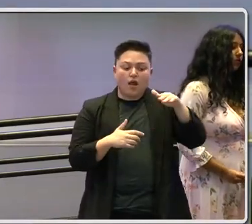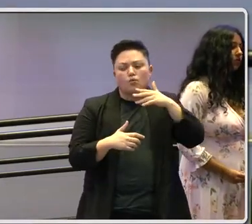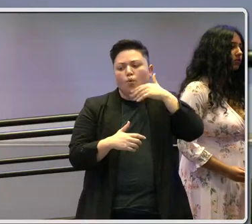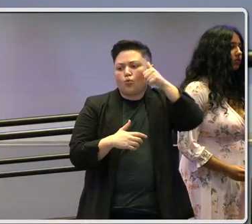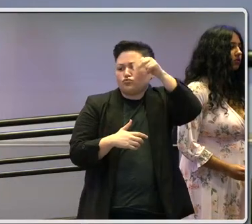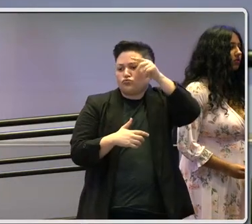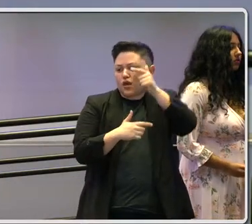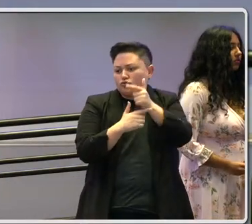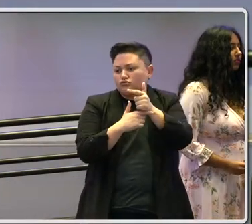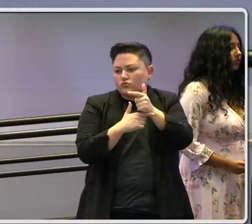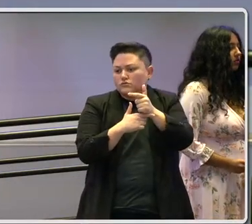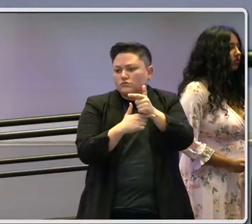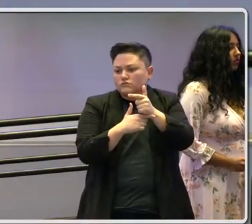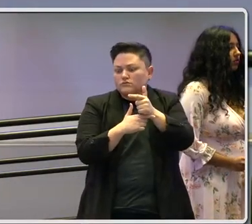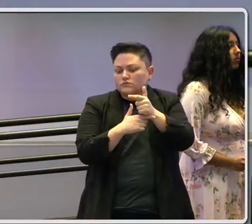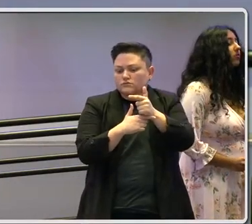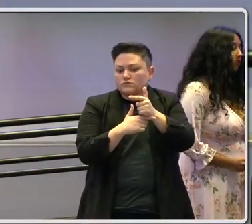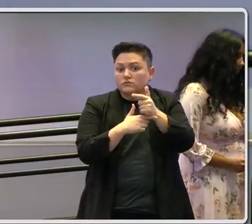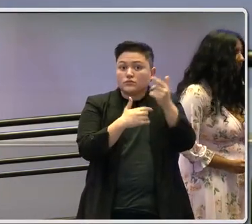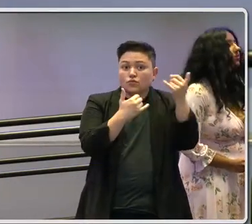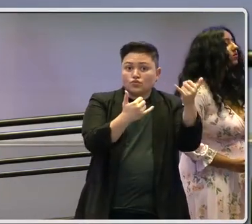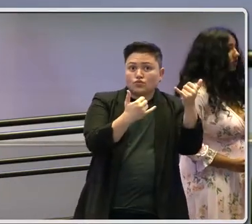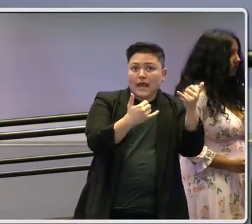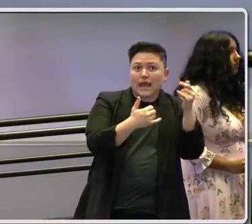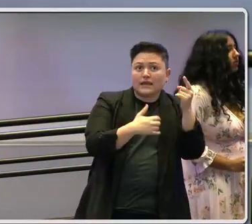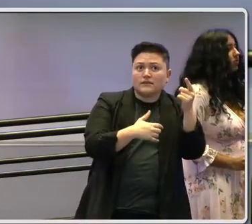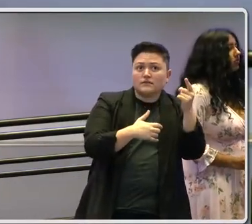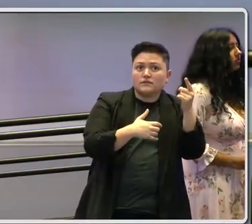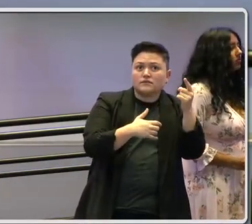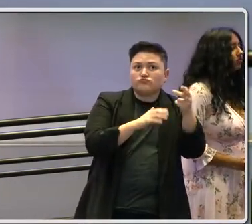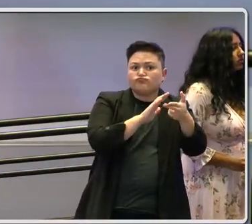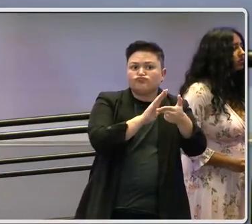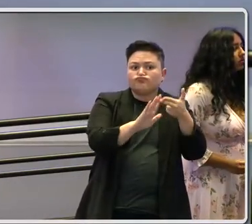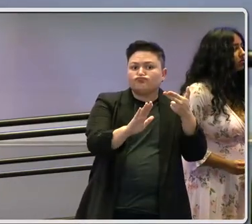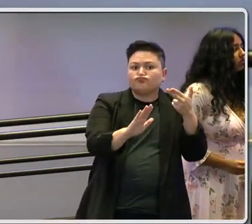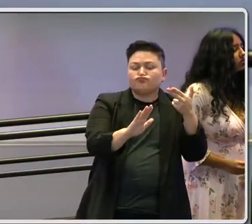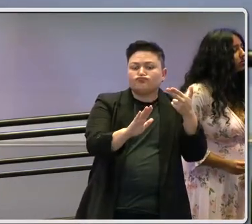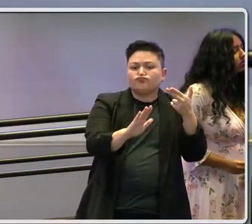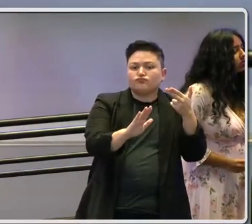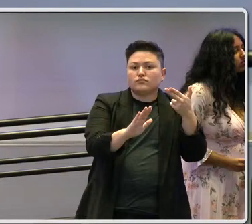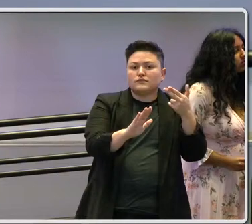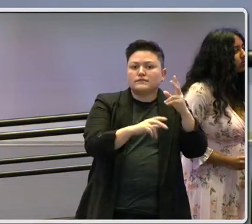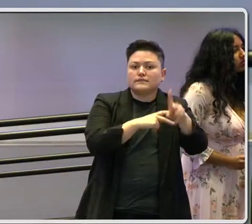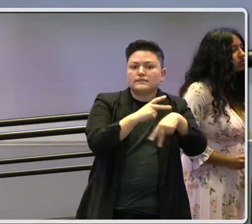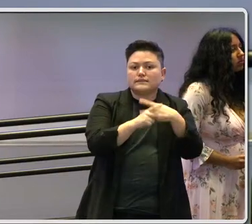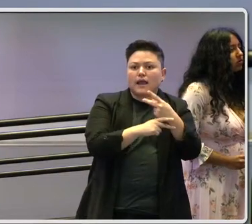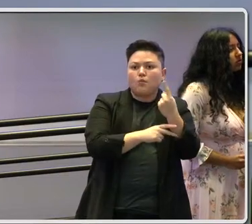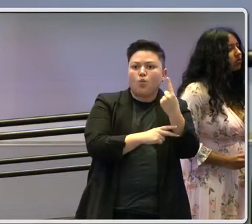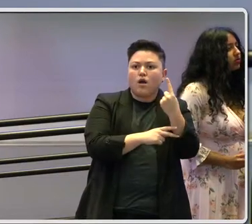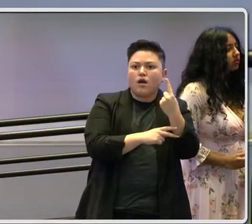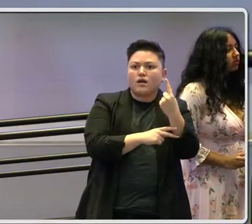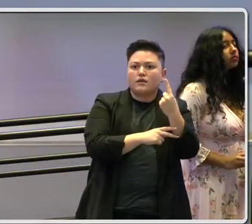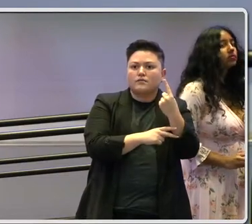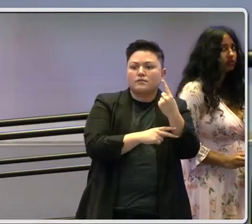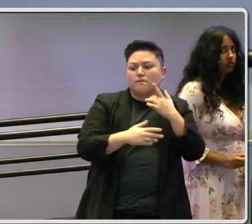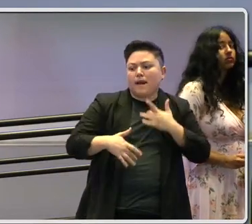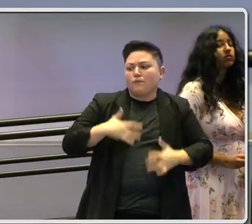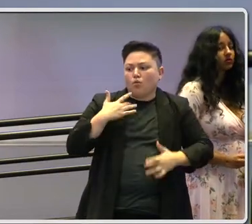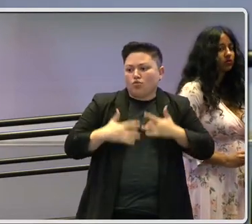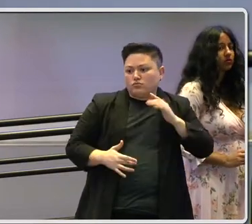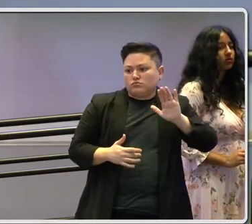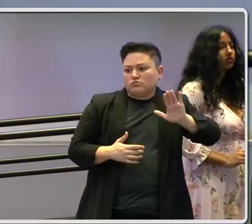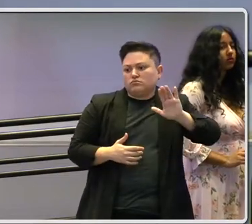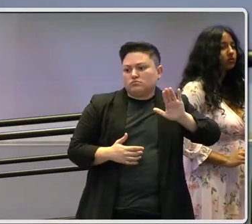brother who today would be diagnosed as a type 1 bipolar